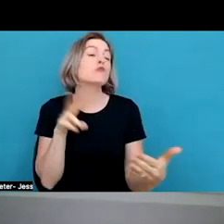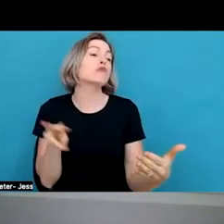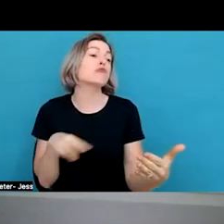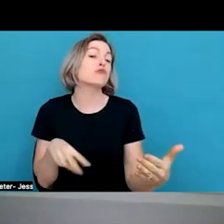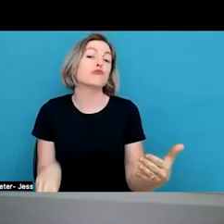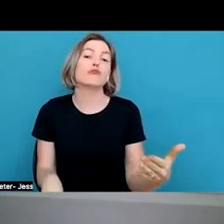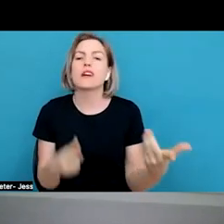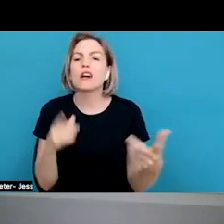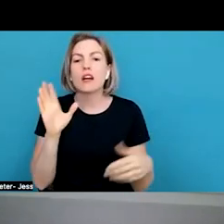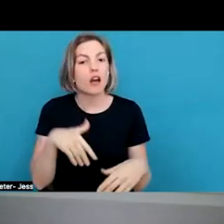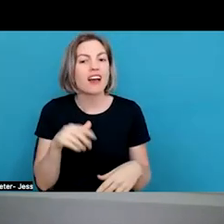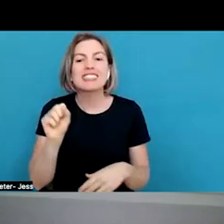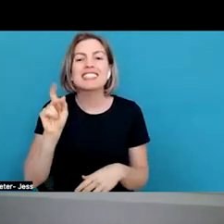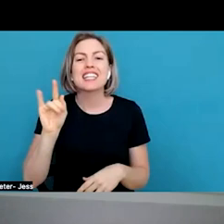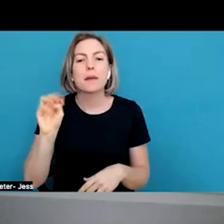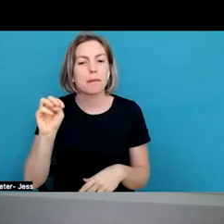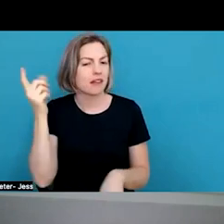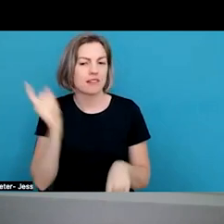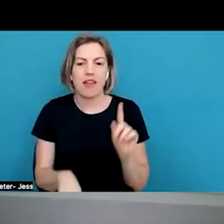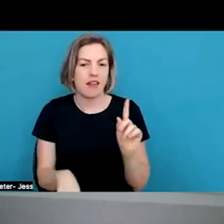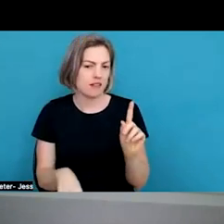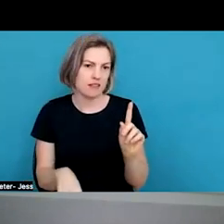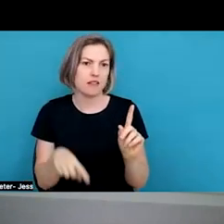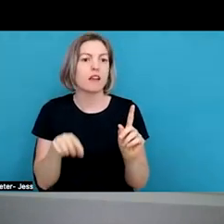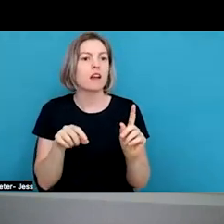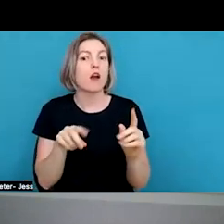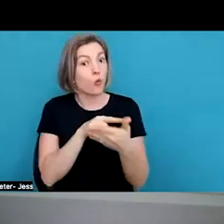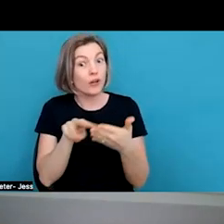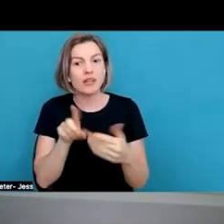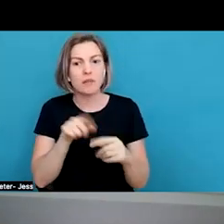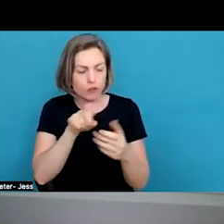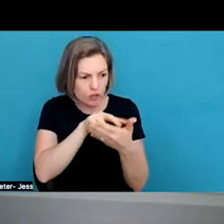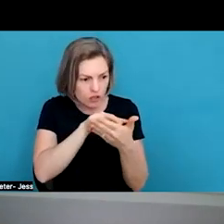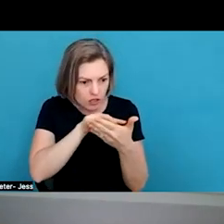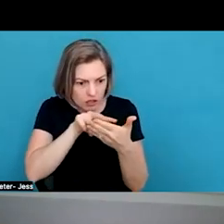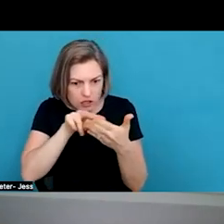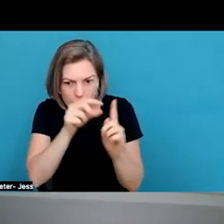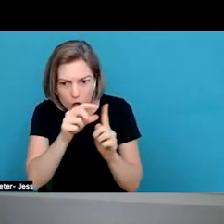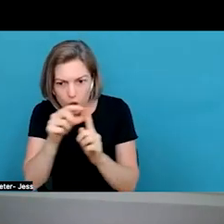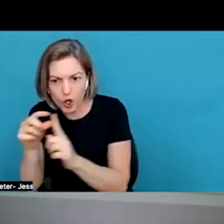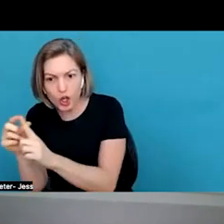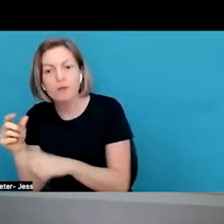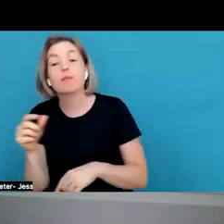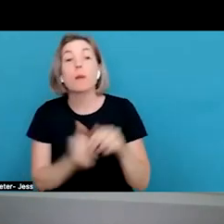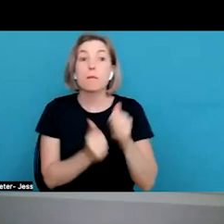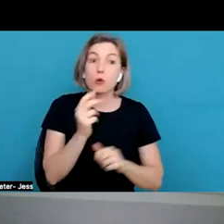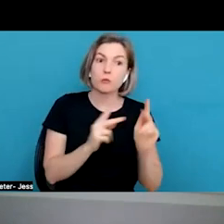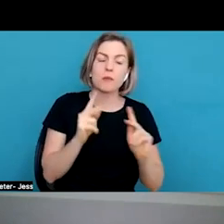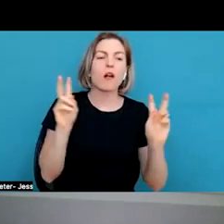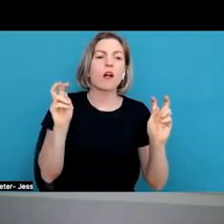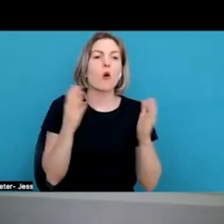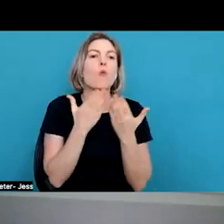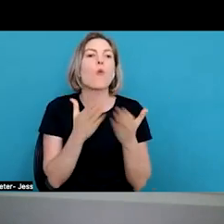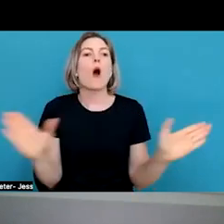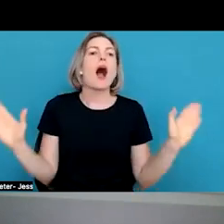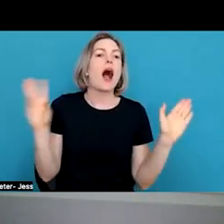skim. Okay. So for most people, what can be called wide interfaces are